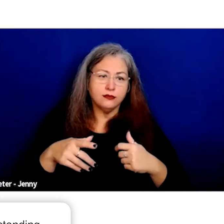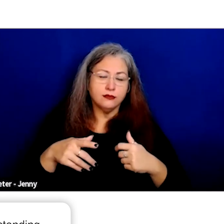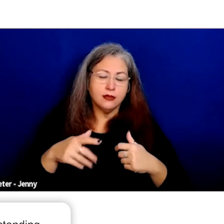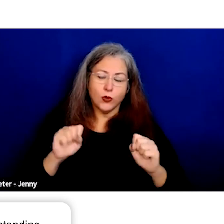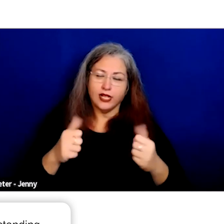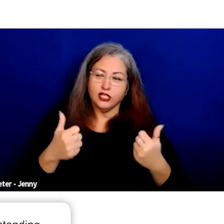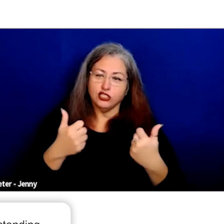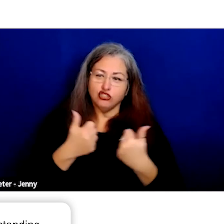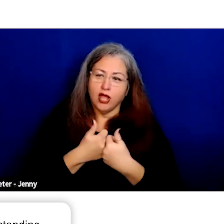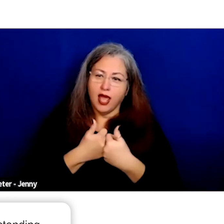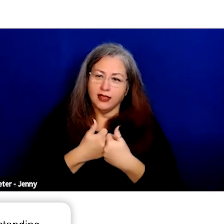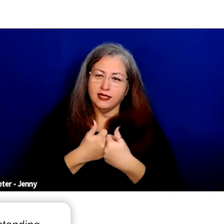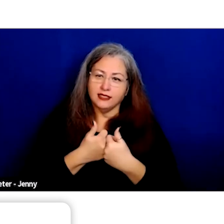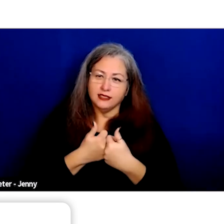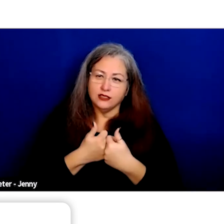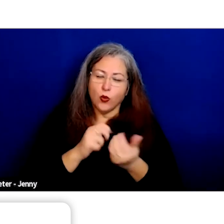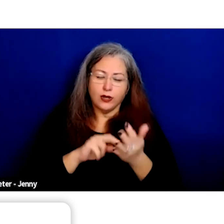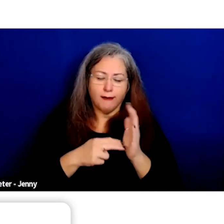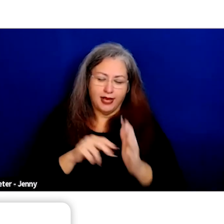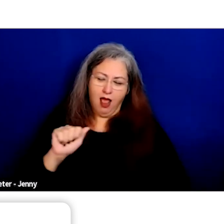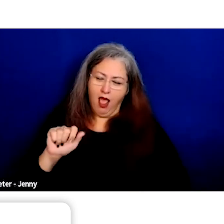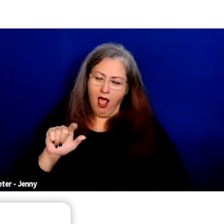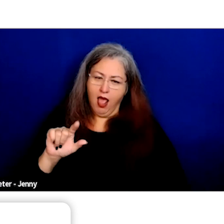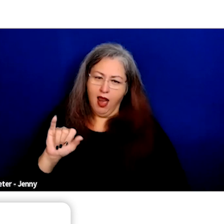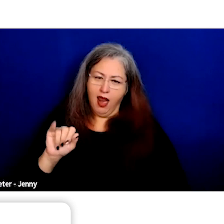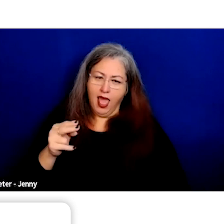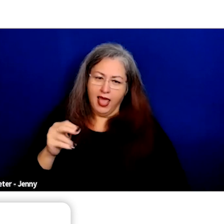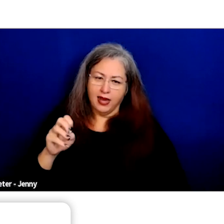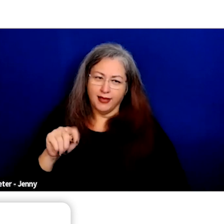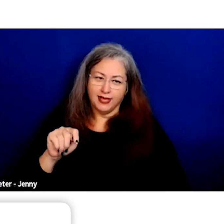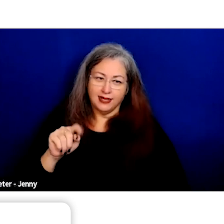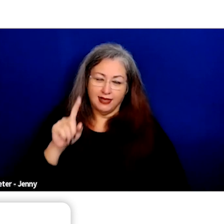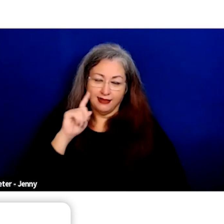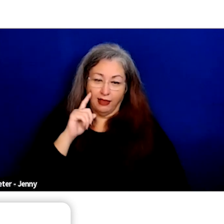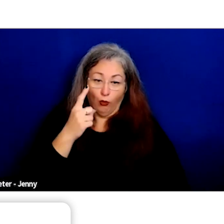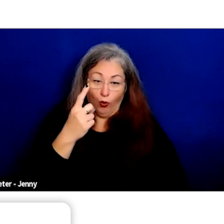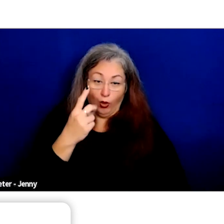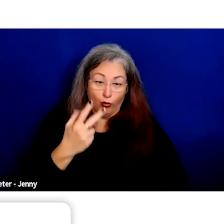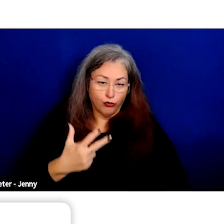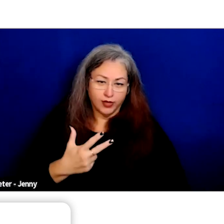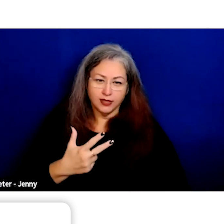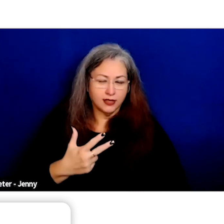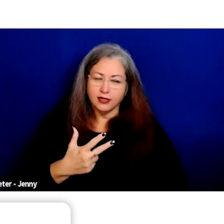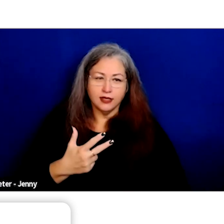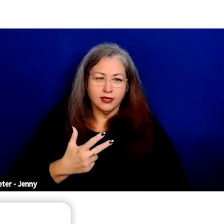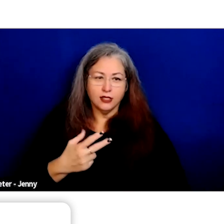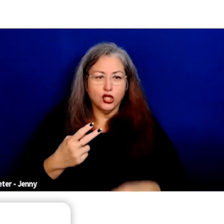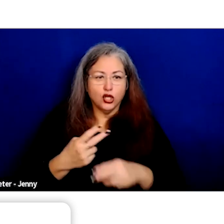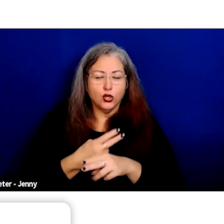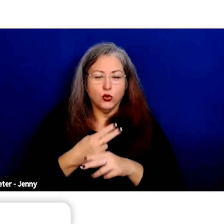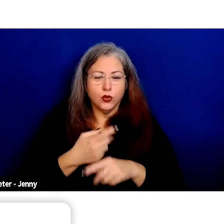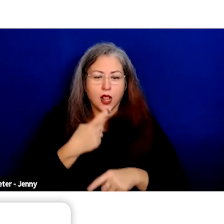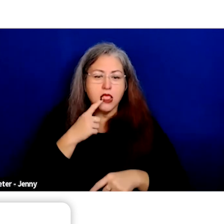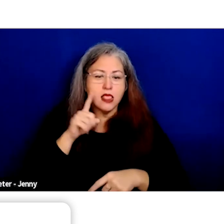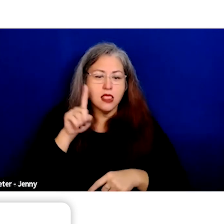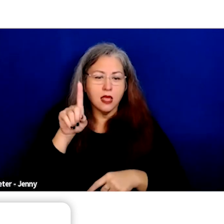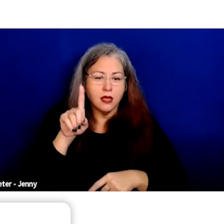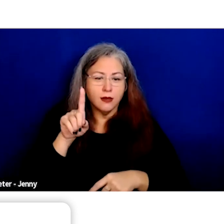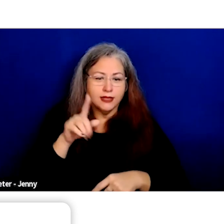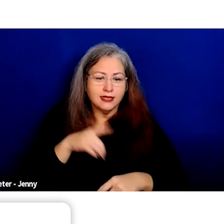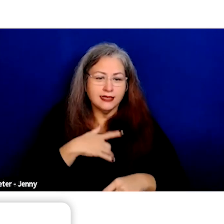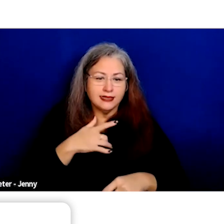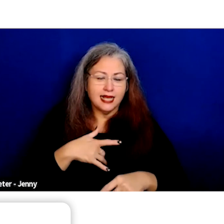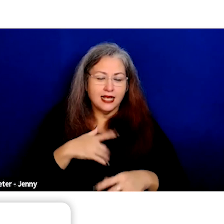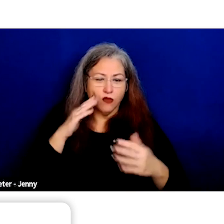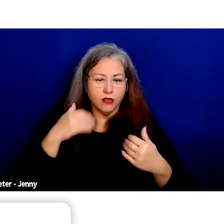challenge our understanding of alignment in terms of 1, 2, 3, and use the litmus test of the body, right? So how